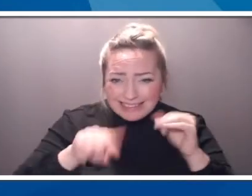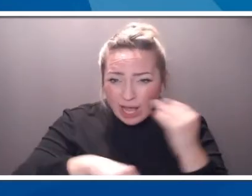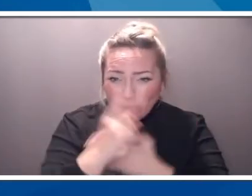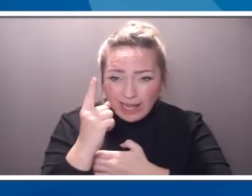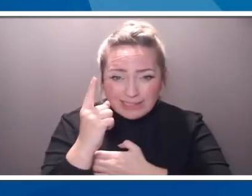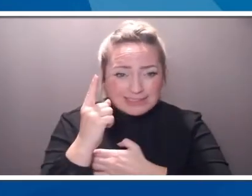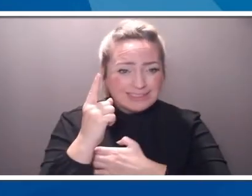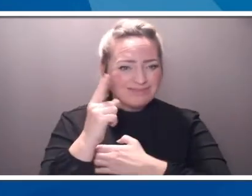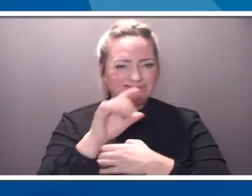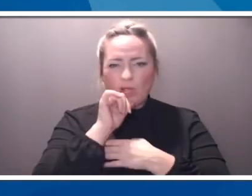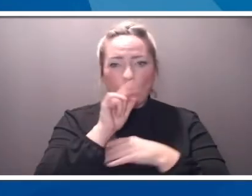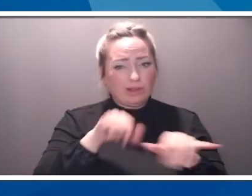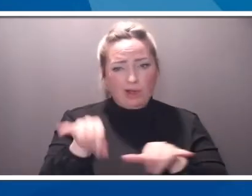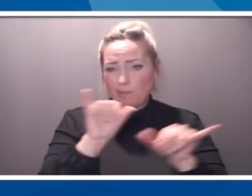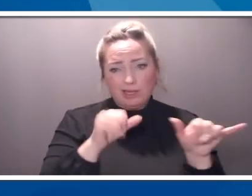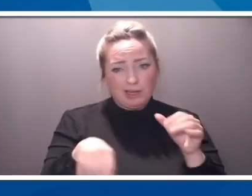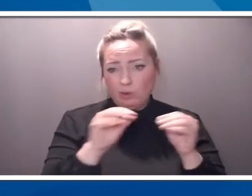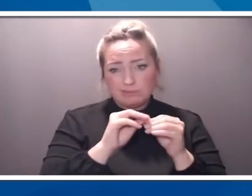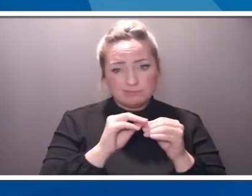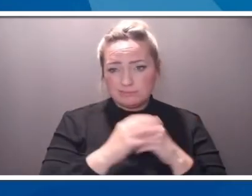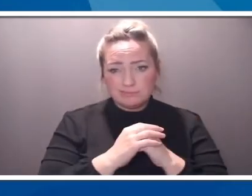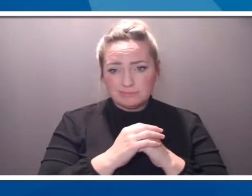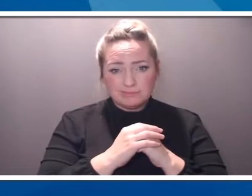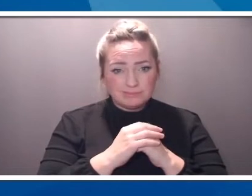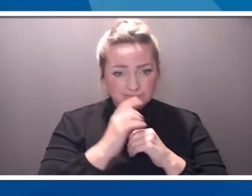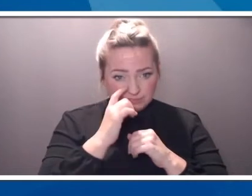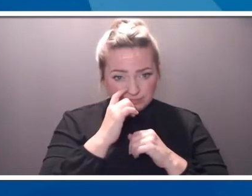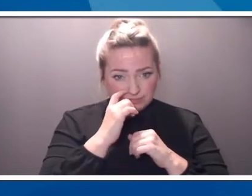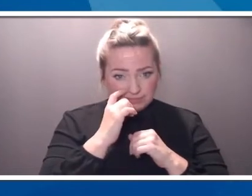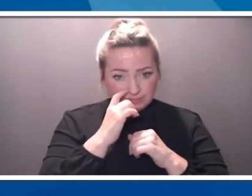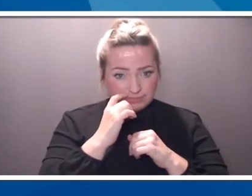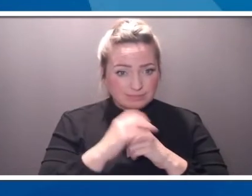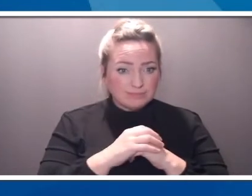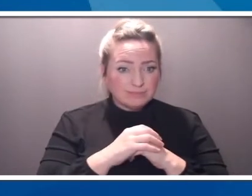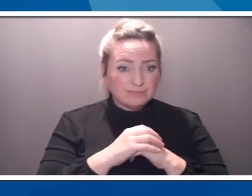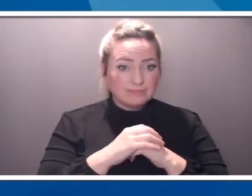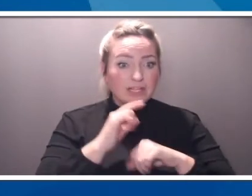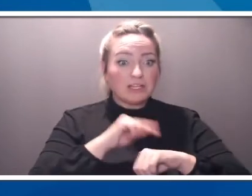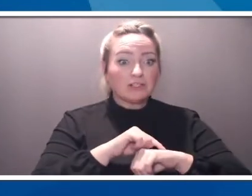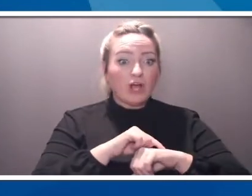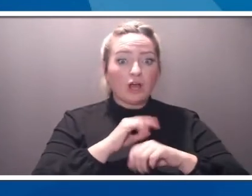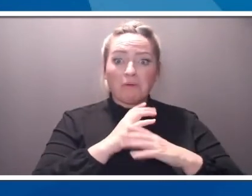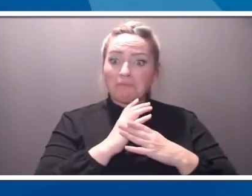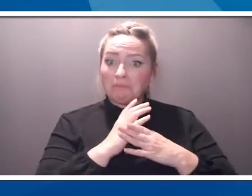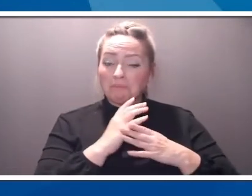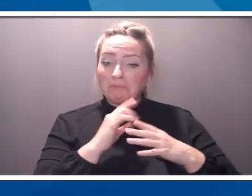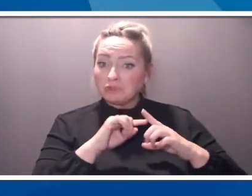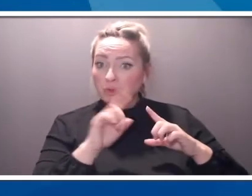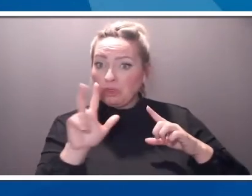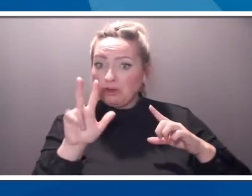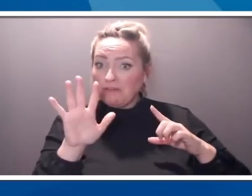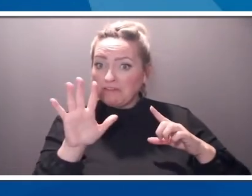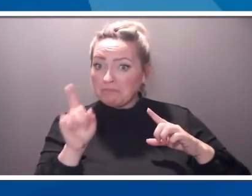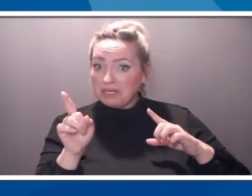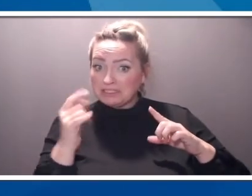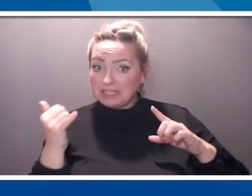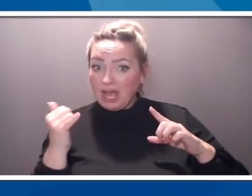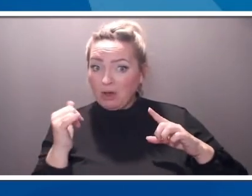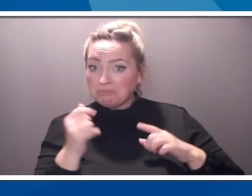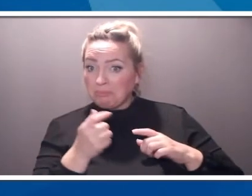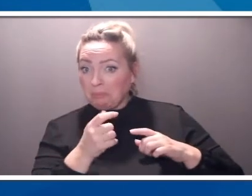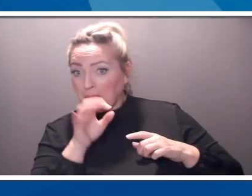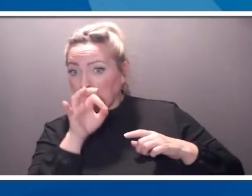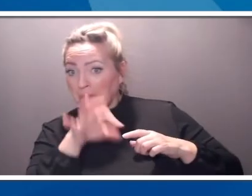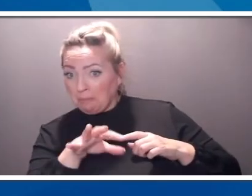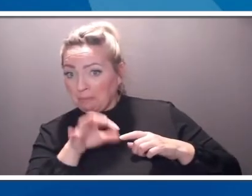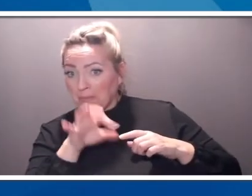that display size nowadays is not really that common anymore. And the clock went to 35 minutes, so